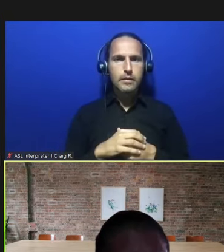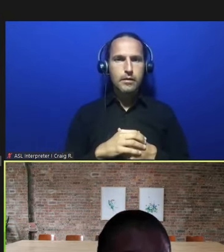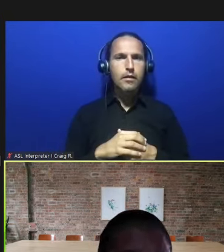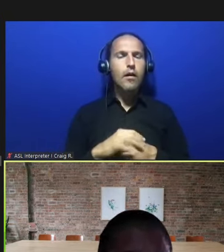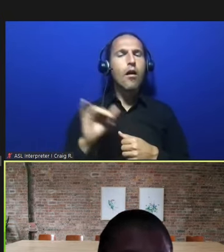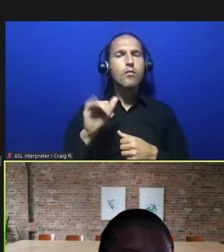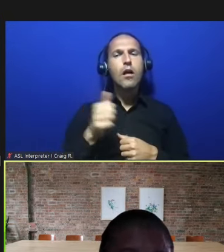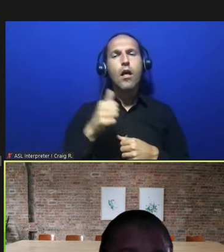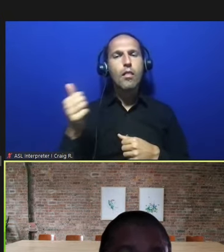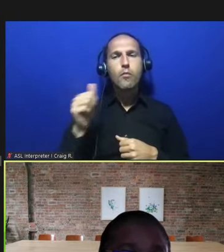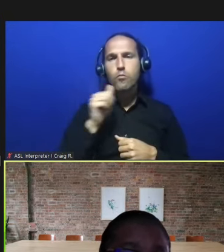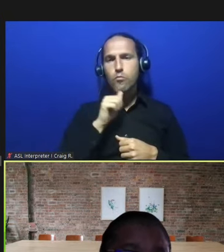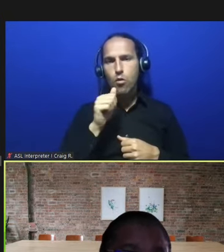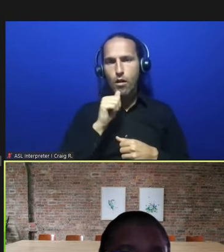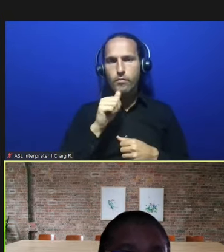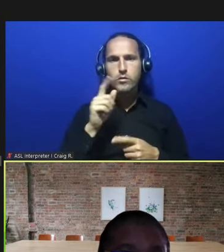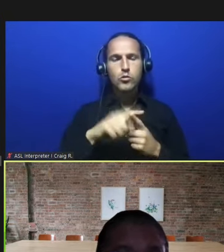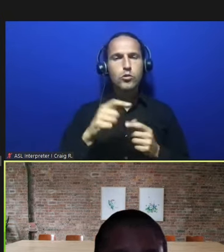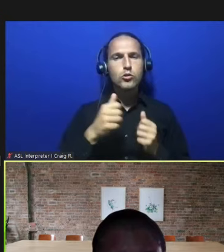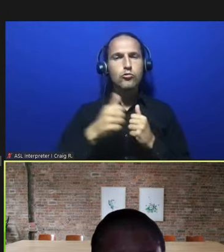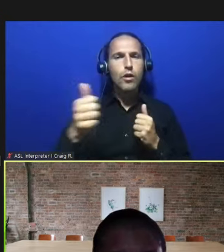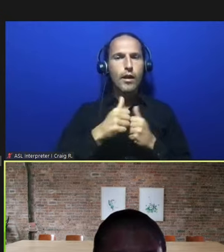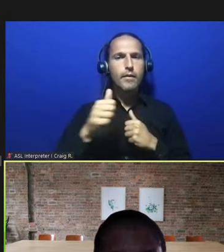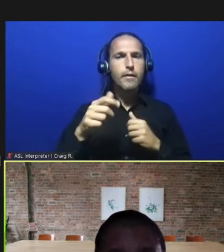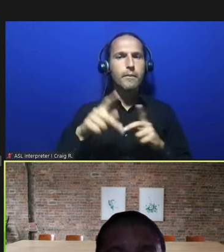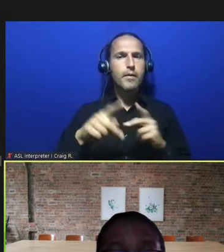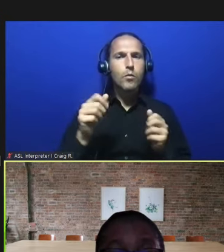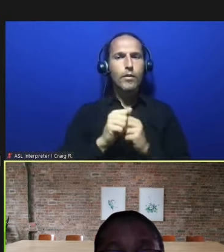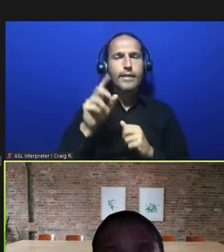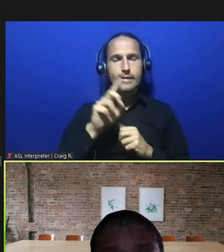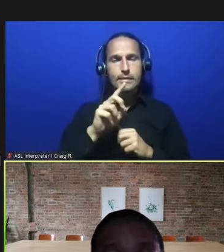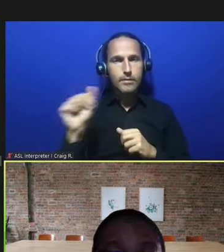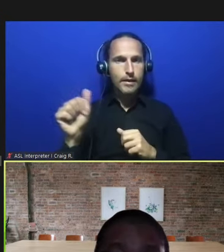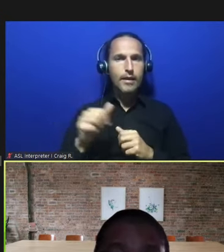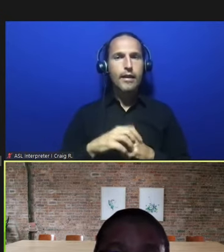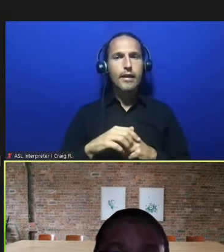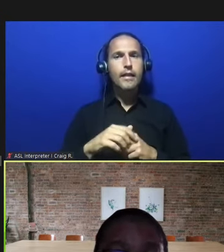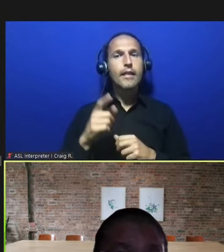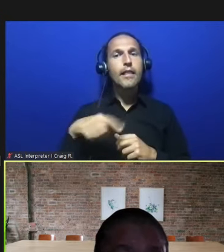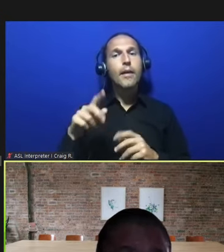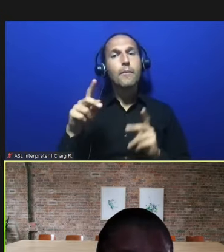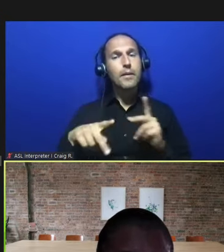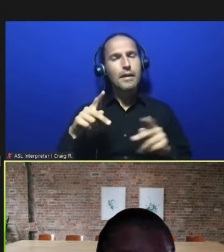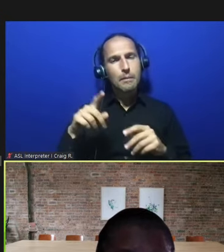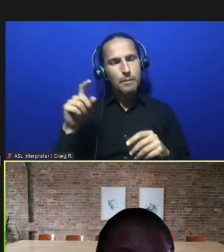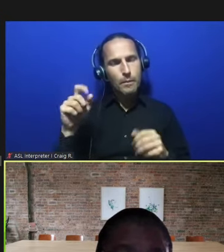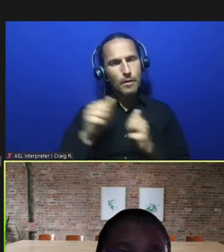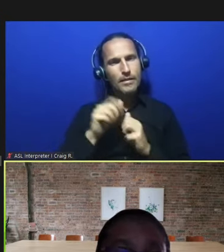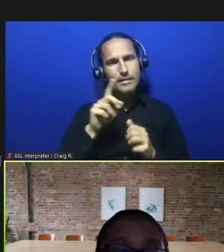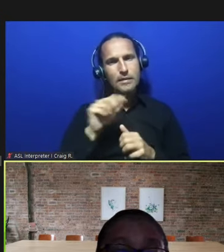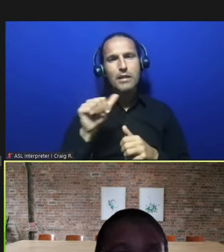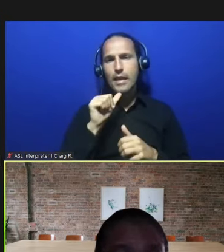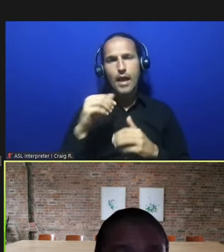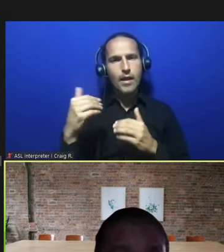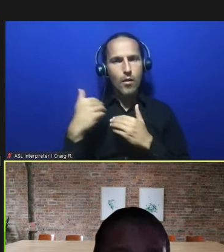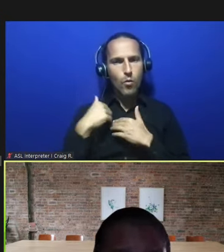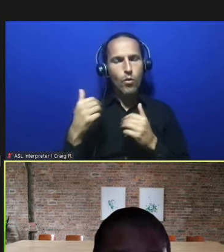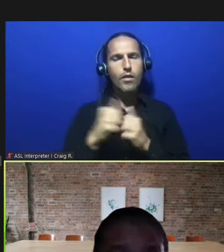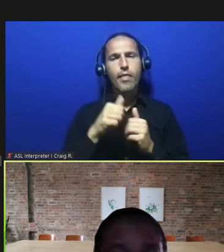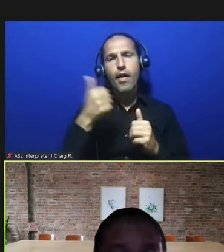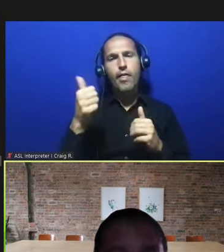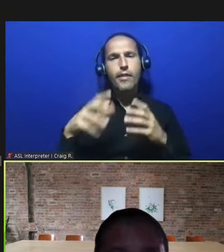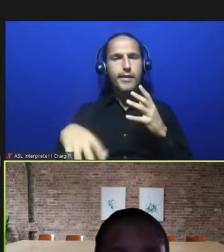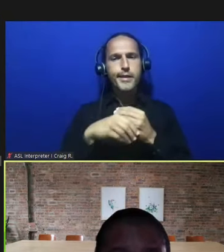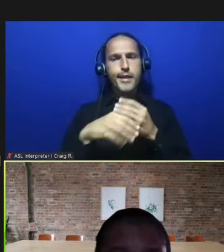and other private vehicles used to transport people with disabilities. People with disabilities must not be burdened with additional